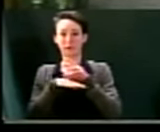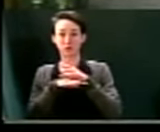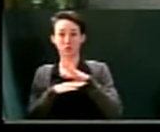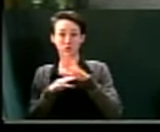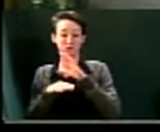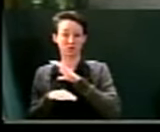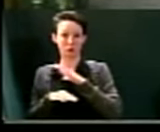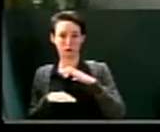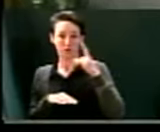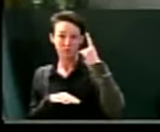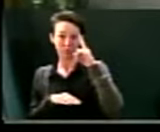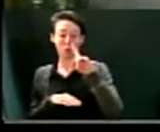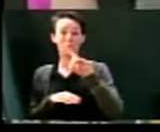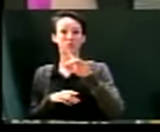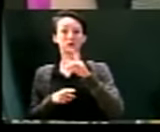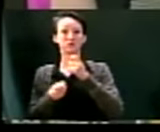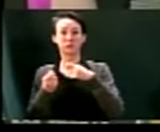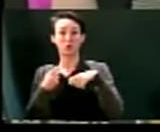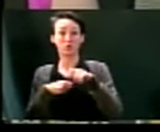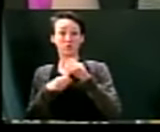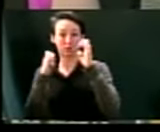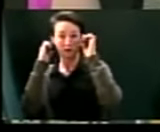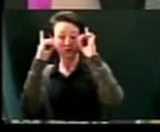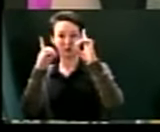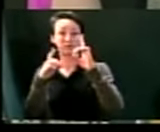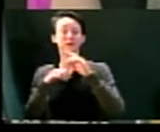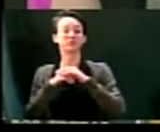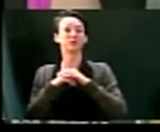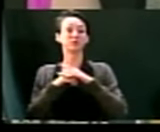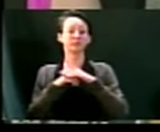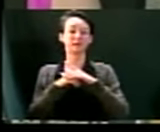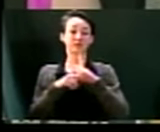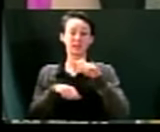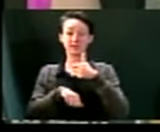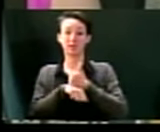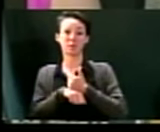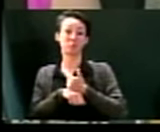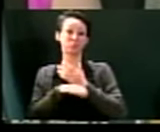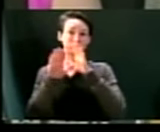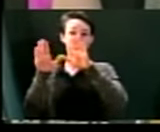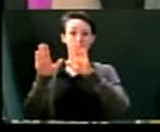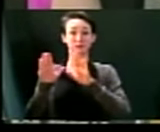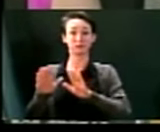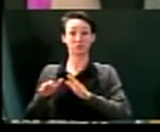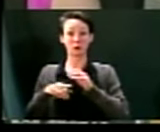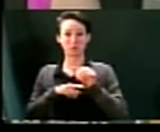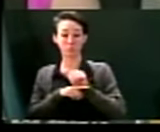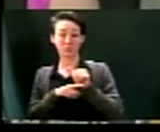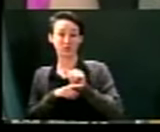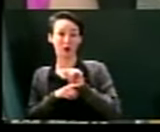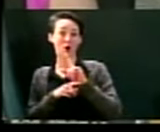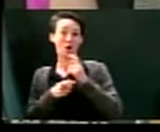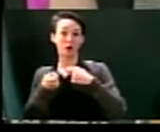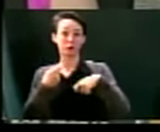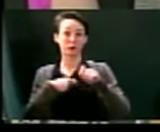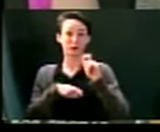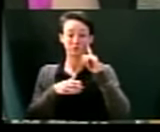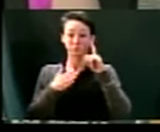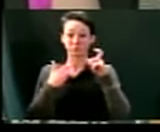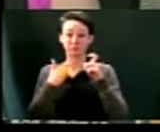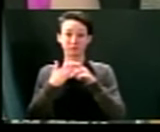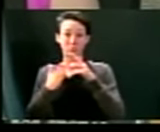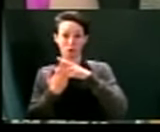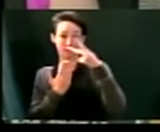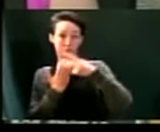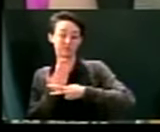Tennessee Alternative Education Association, has established the Exemplary Practices in Alternative Education Recognition Program to